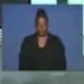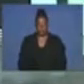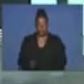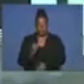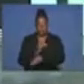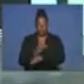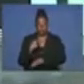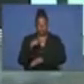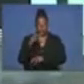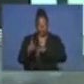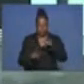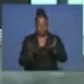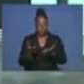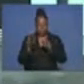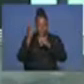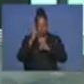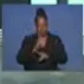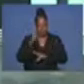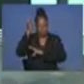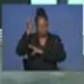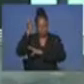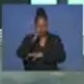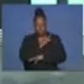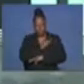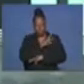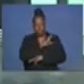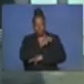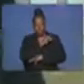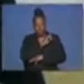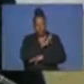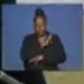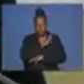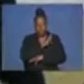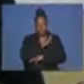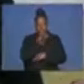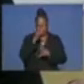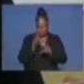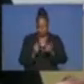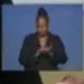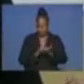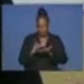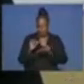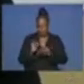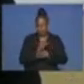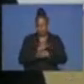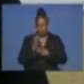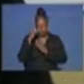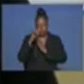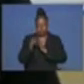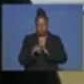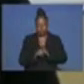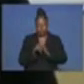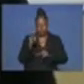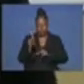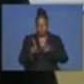Minister of State for the Public Service, the Honorable Pia Glover-Rolle, anticipates the final draft of the new industrial agreement for the Bahamas